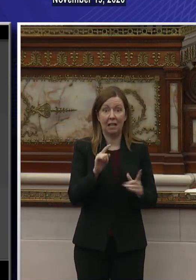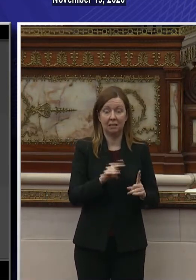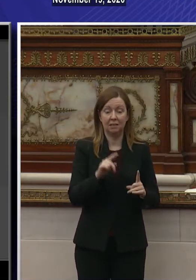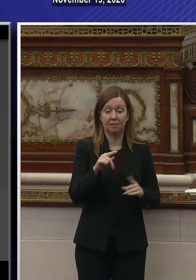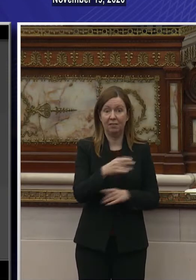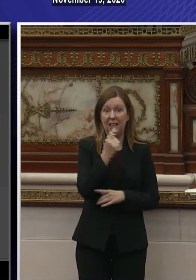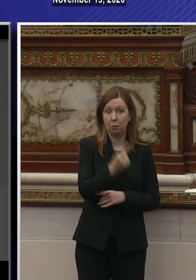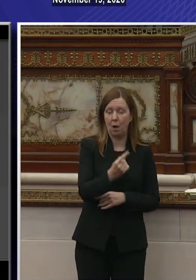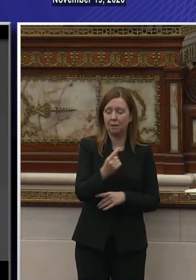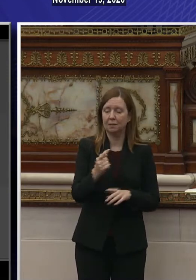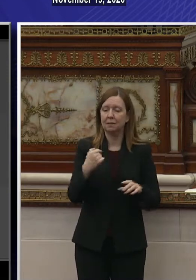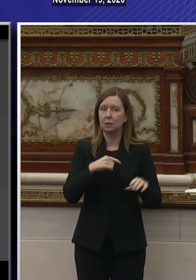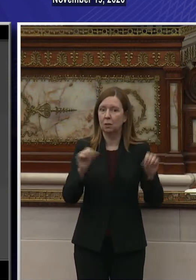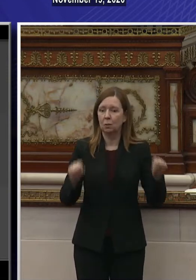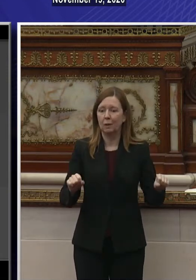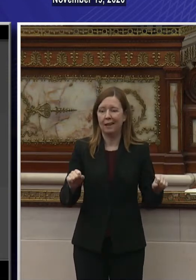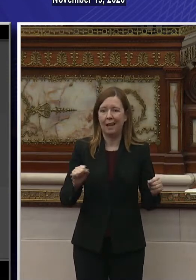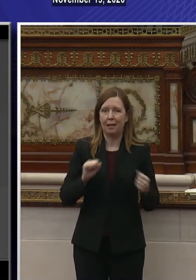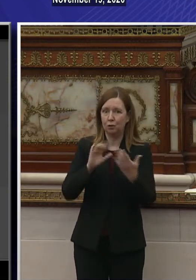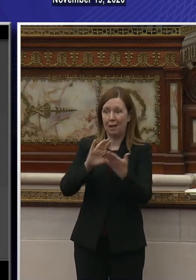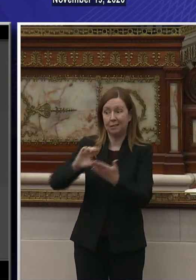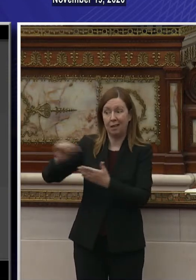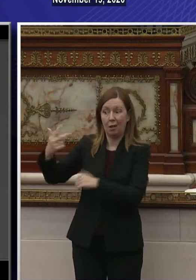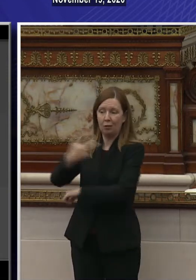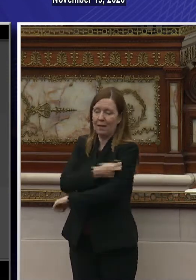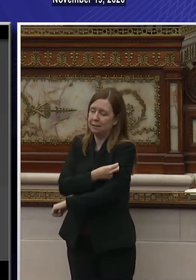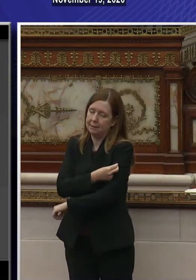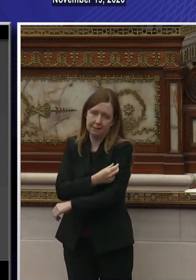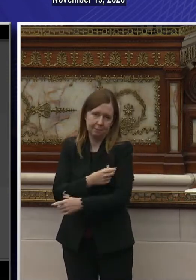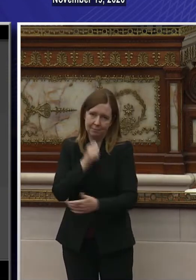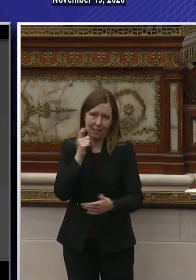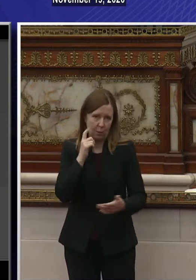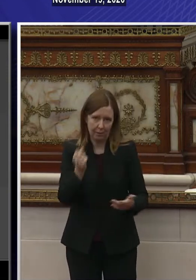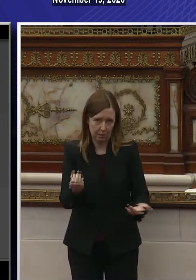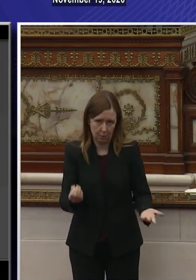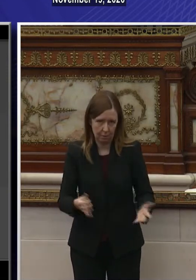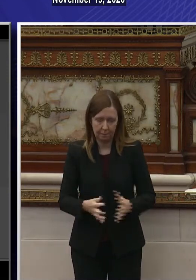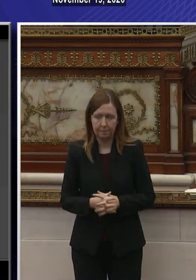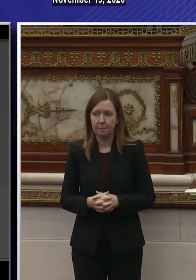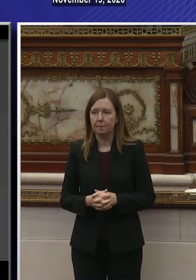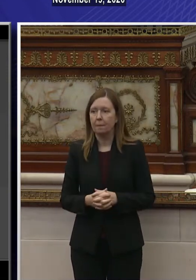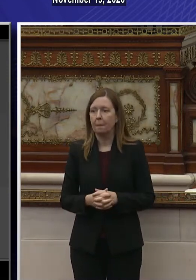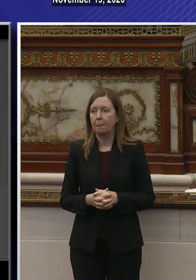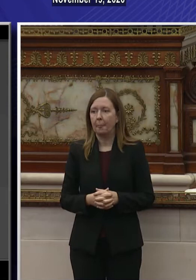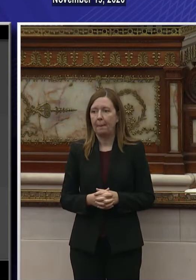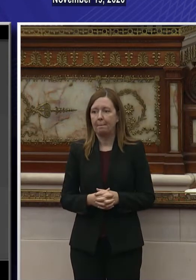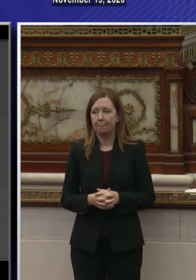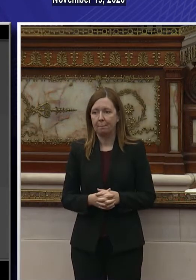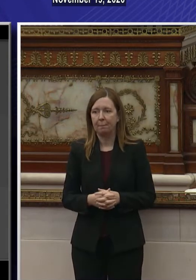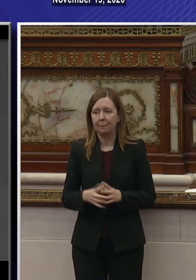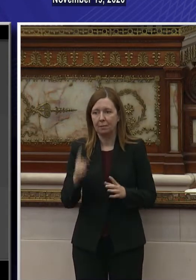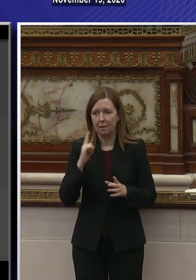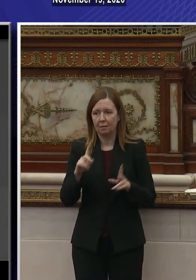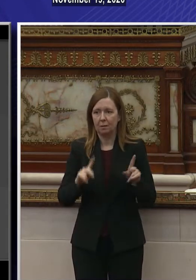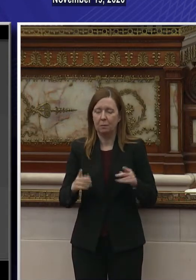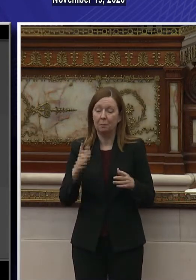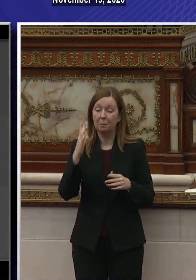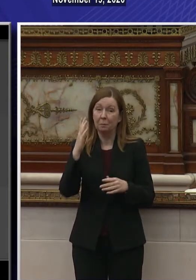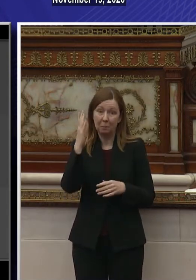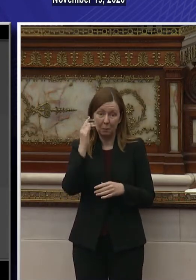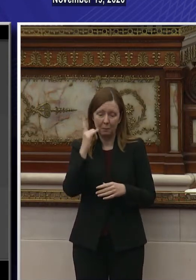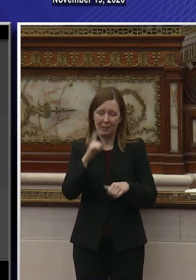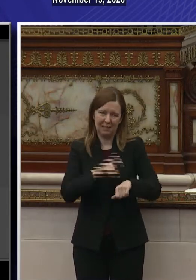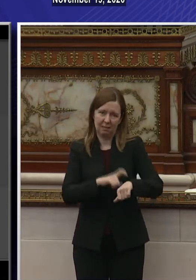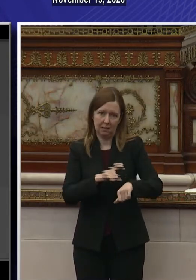we will be able to address the other vaccine requirements of the individuals, partly because